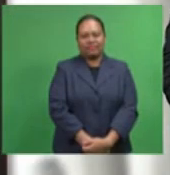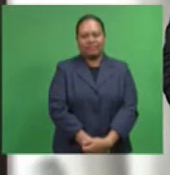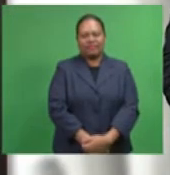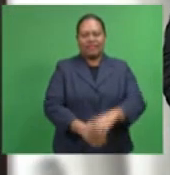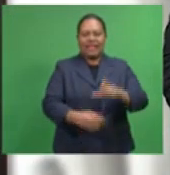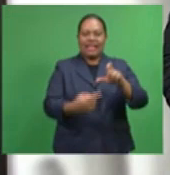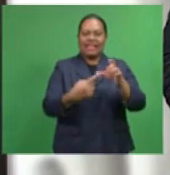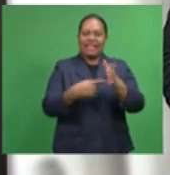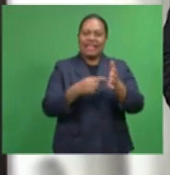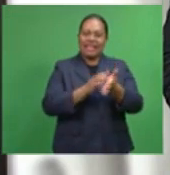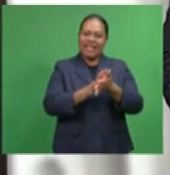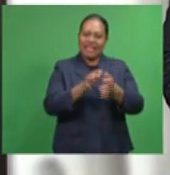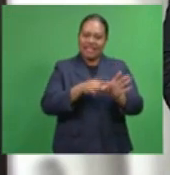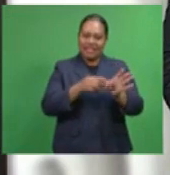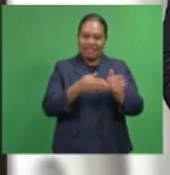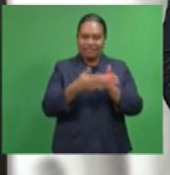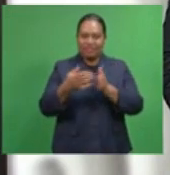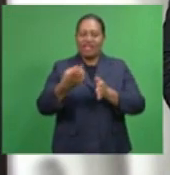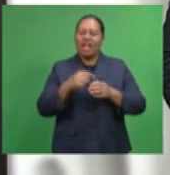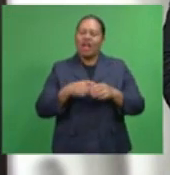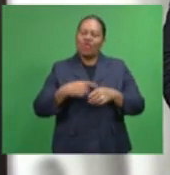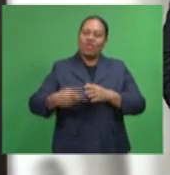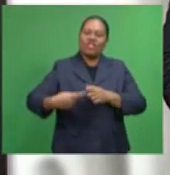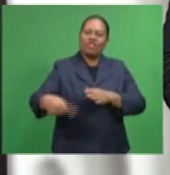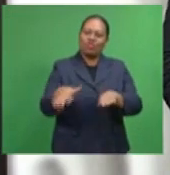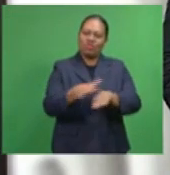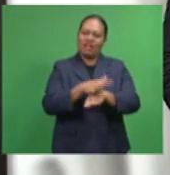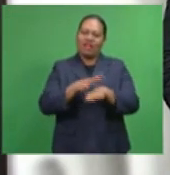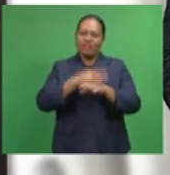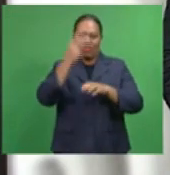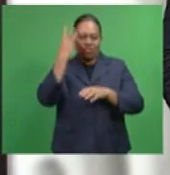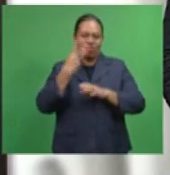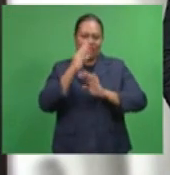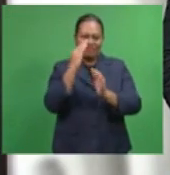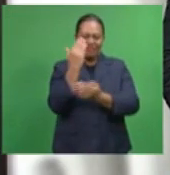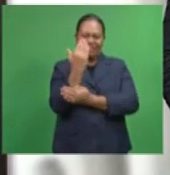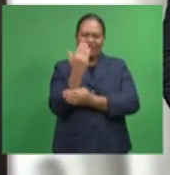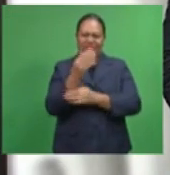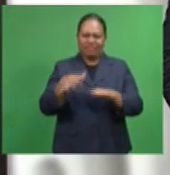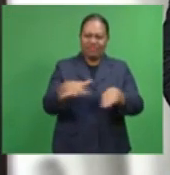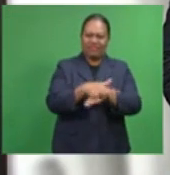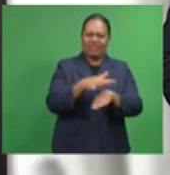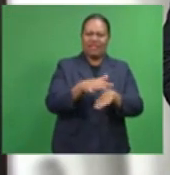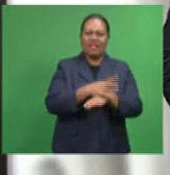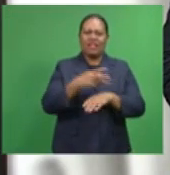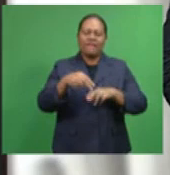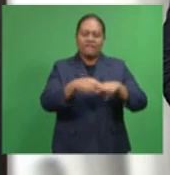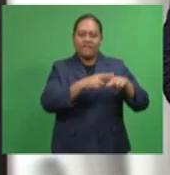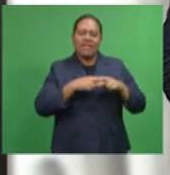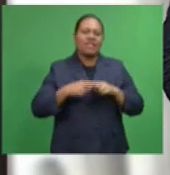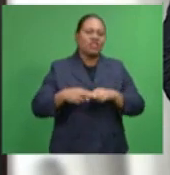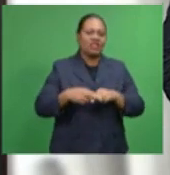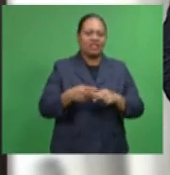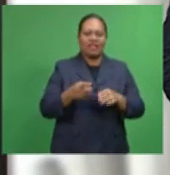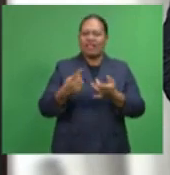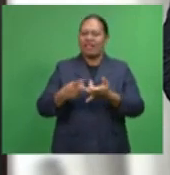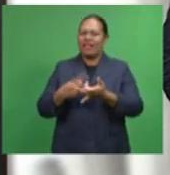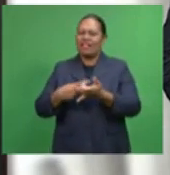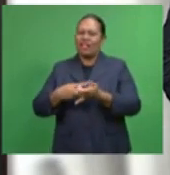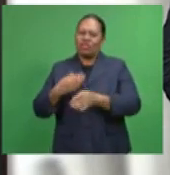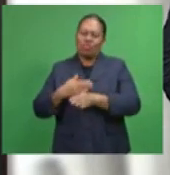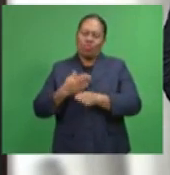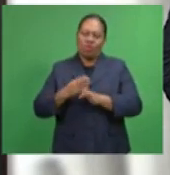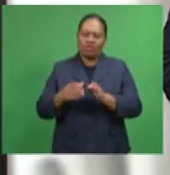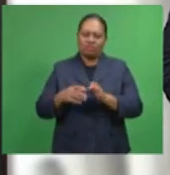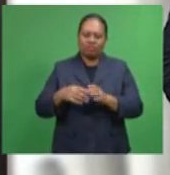Kathy Wong continues to pave the way for women in rugby by being a driving force in Fiji and across Oceania. Wong has been